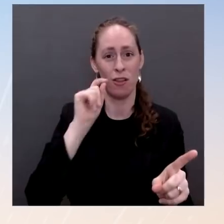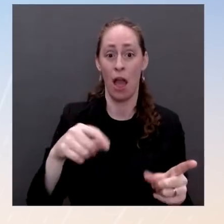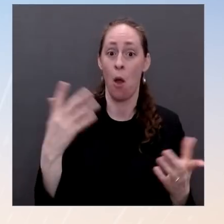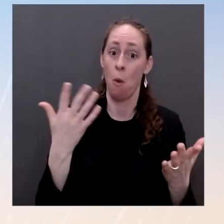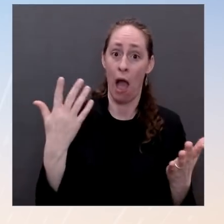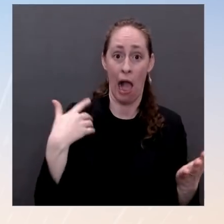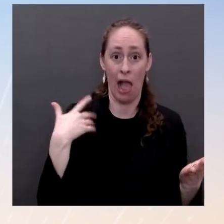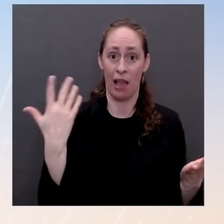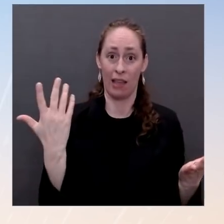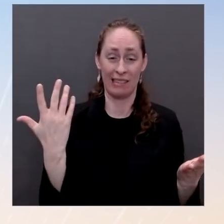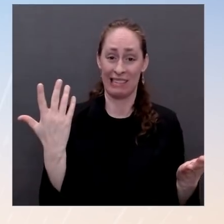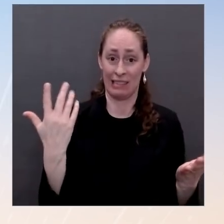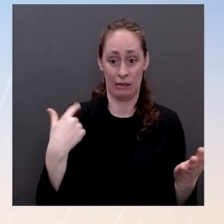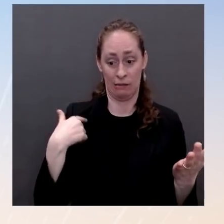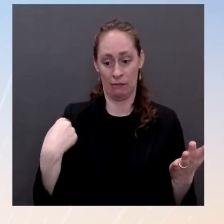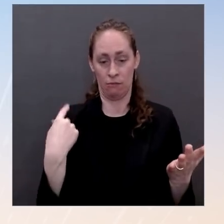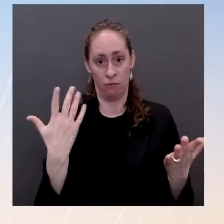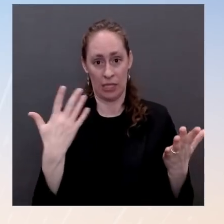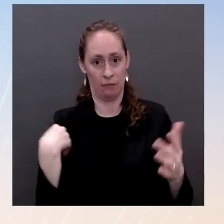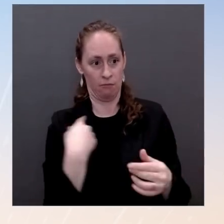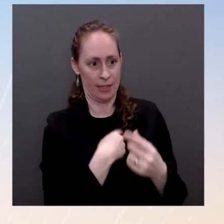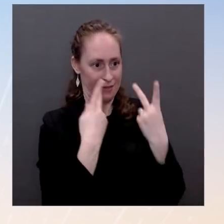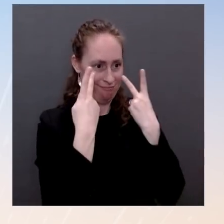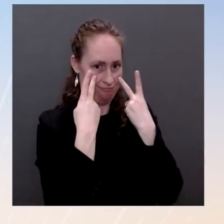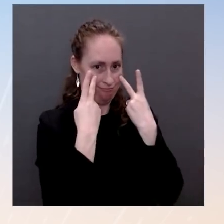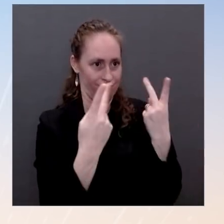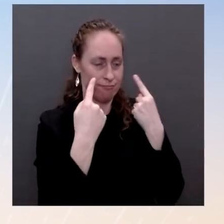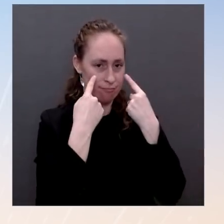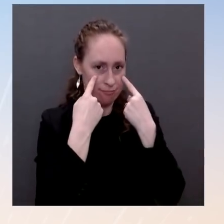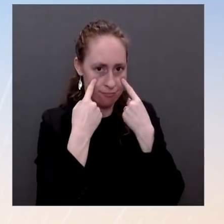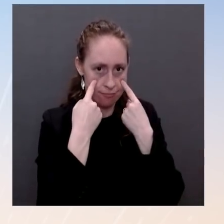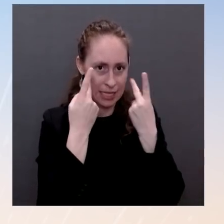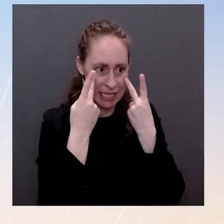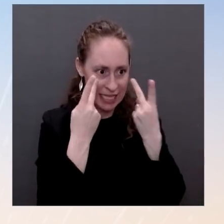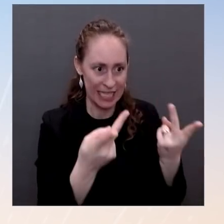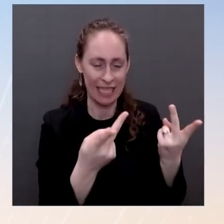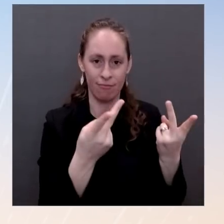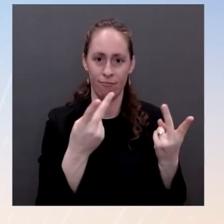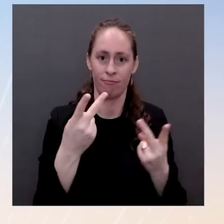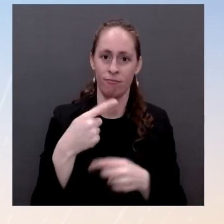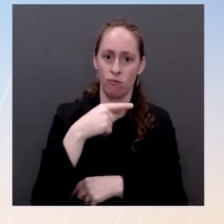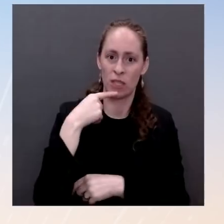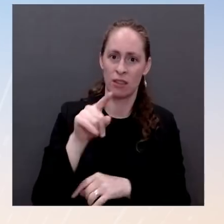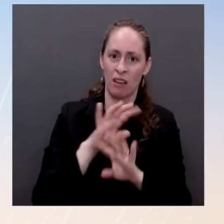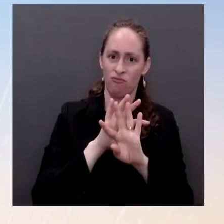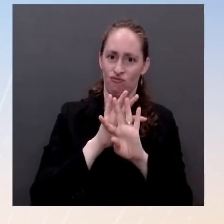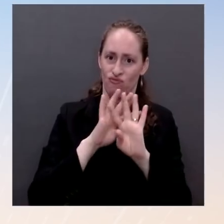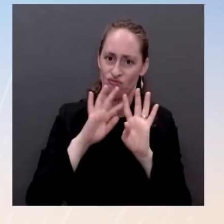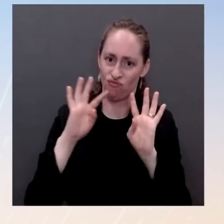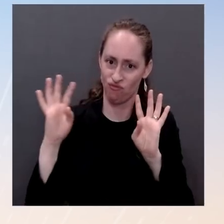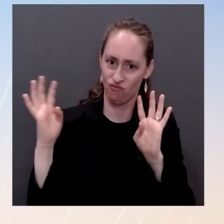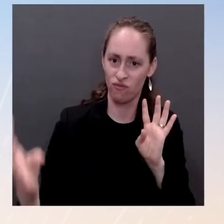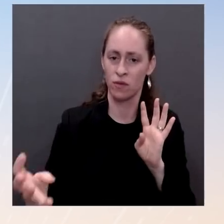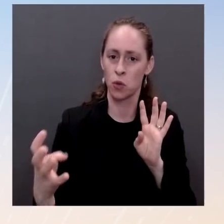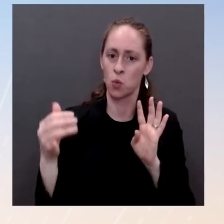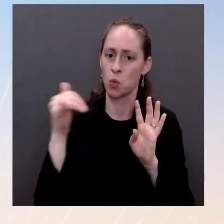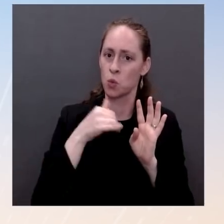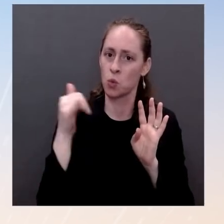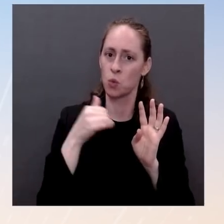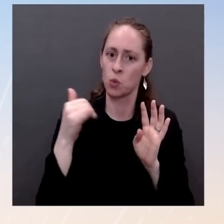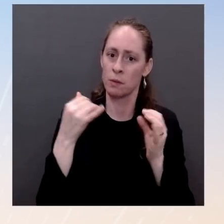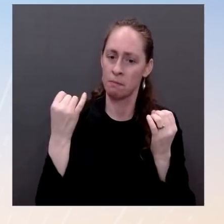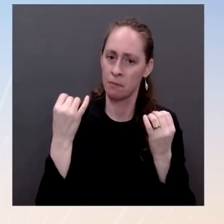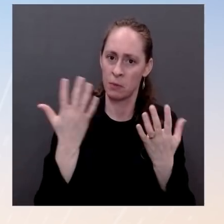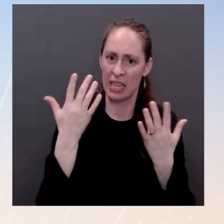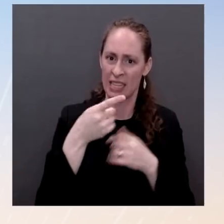preparing, and our assessment of what impact that could be. Every leader makes their own decisions. And do you have an update on the humanitarian assistance